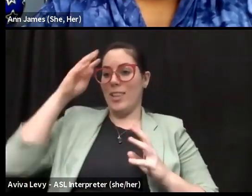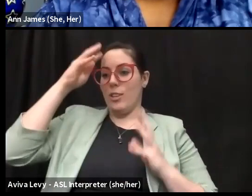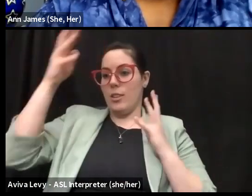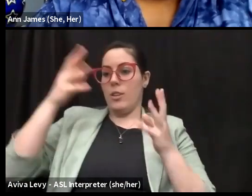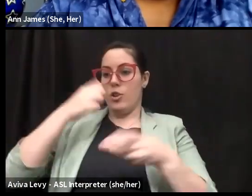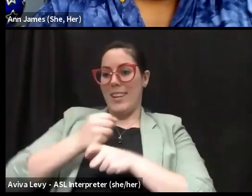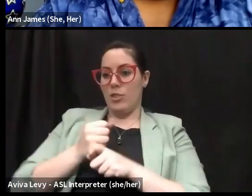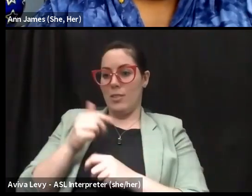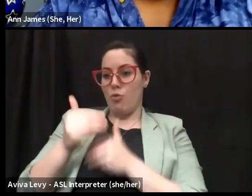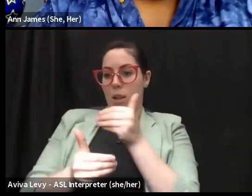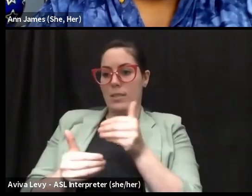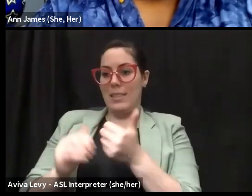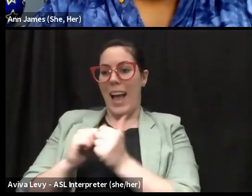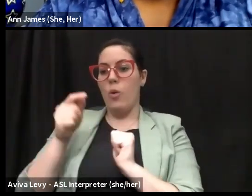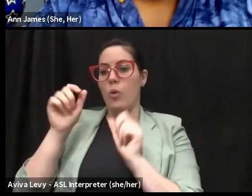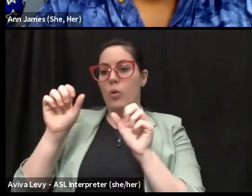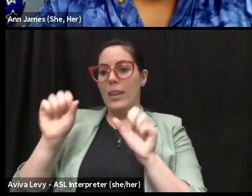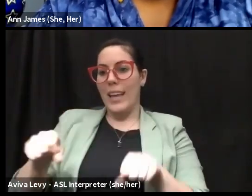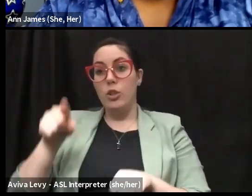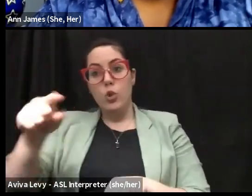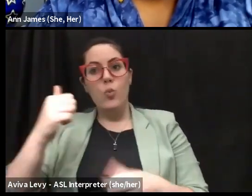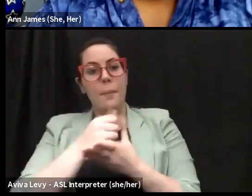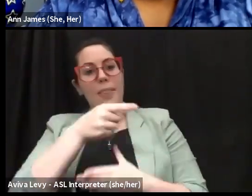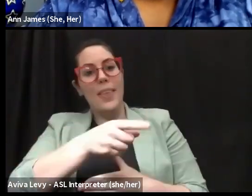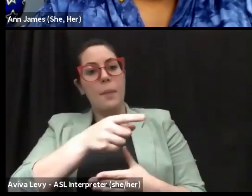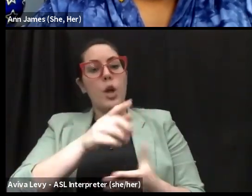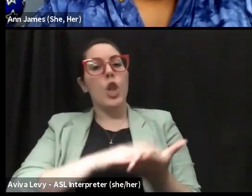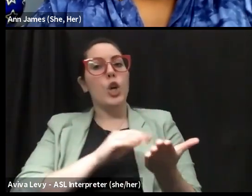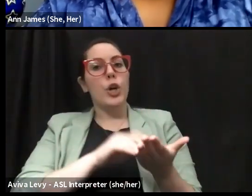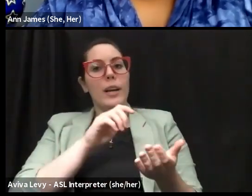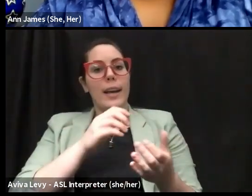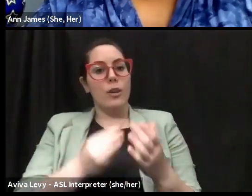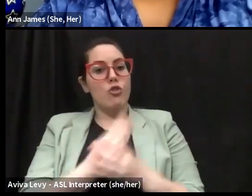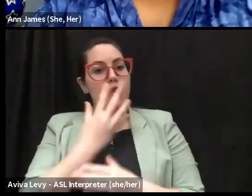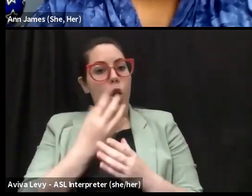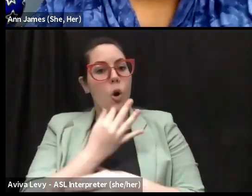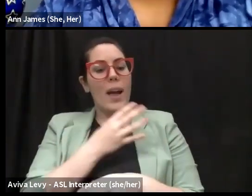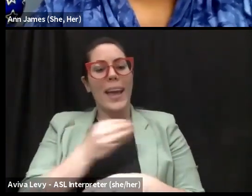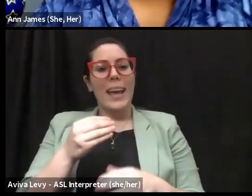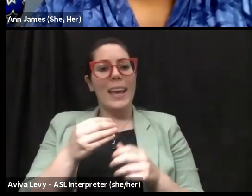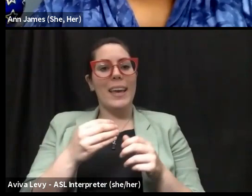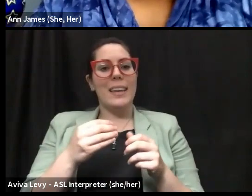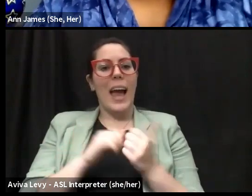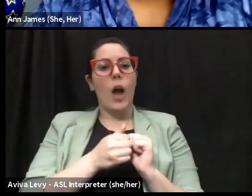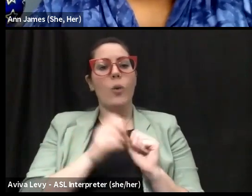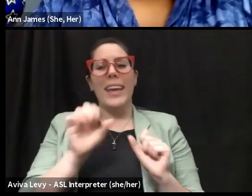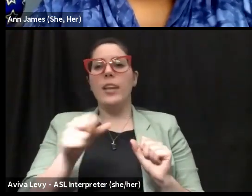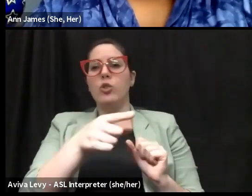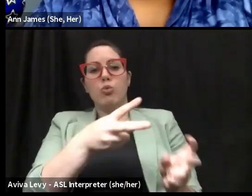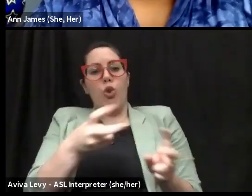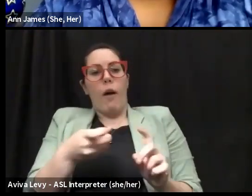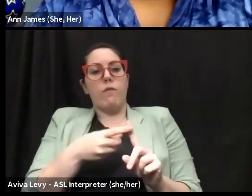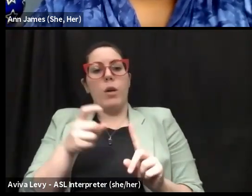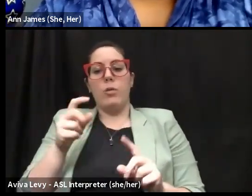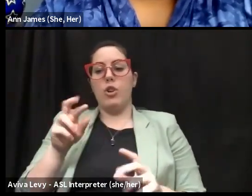learn or grow and simultaneously make amends? Do you draw from restorative justice practices?